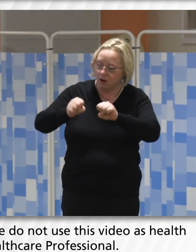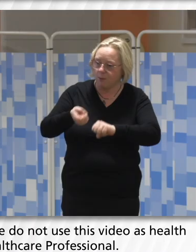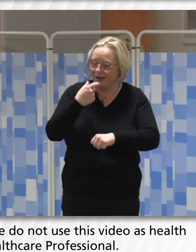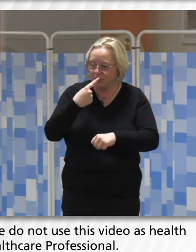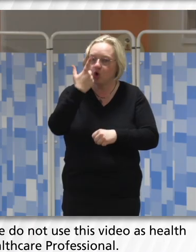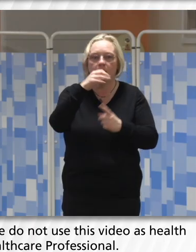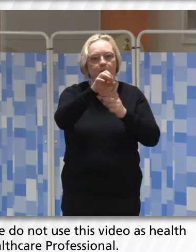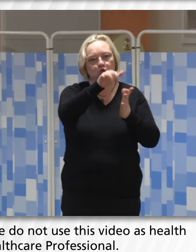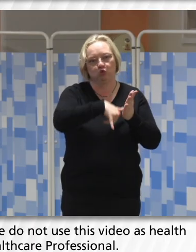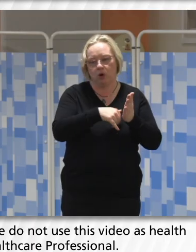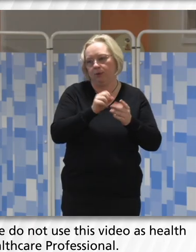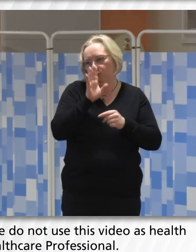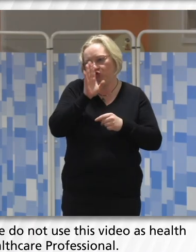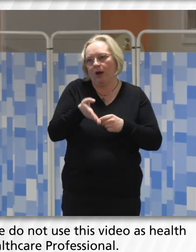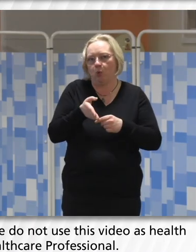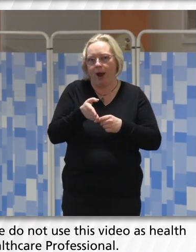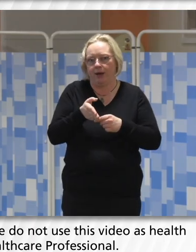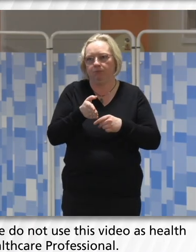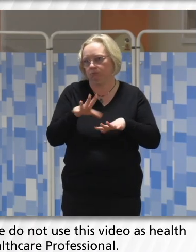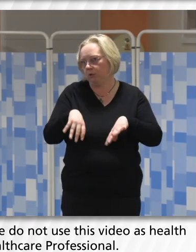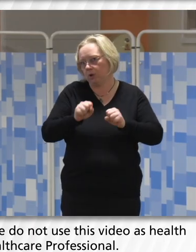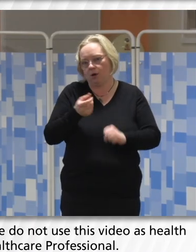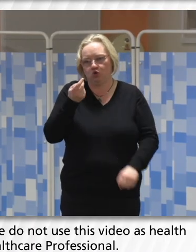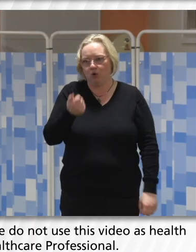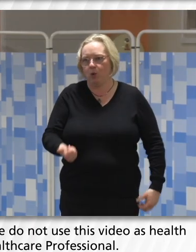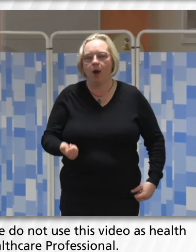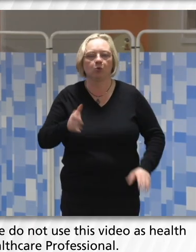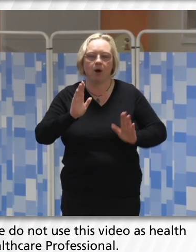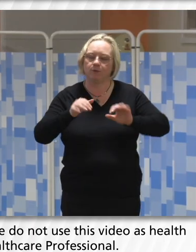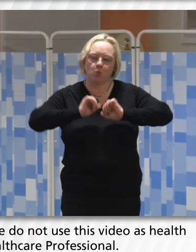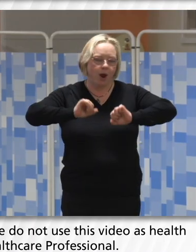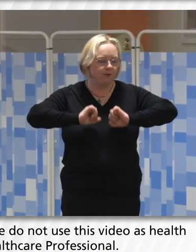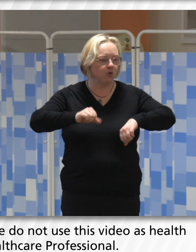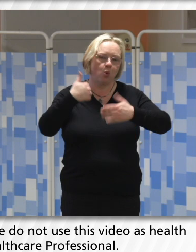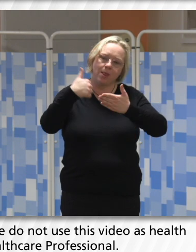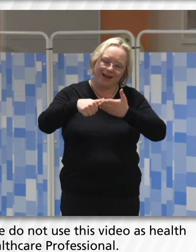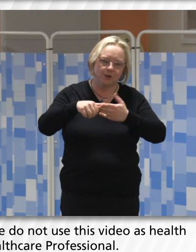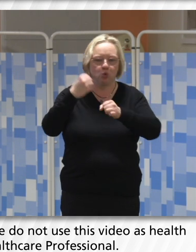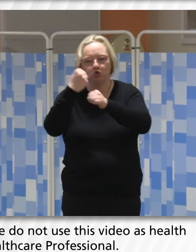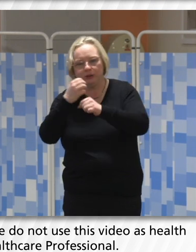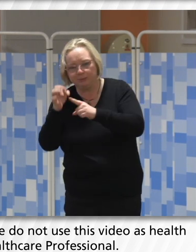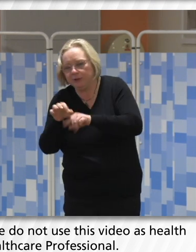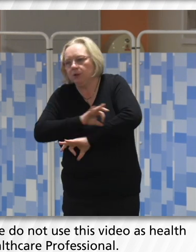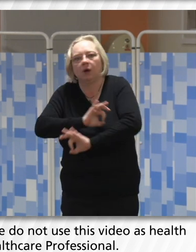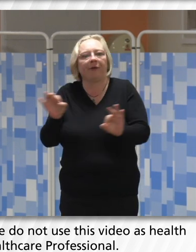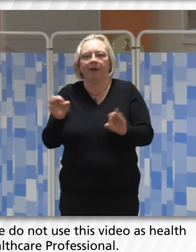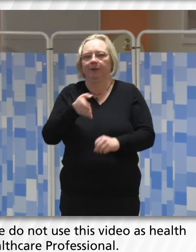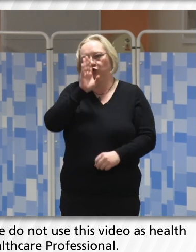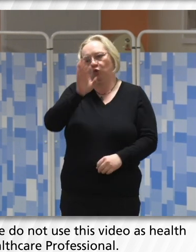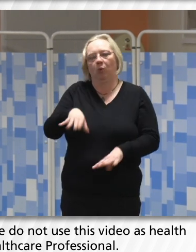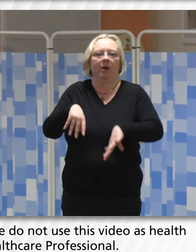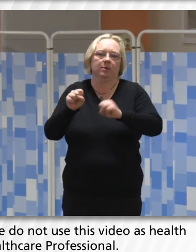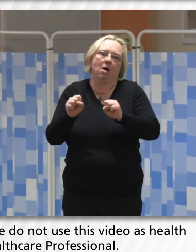prescribe medication for them to start immediately, so they're not having to wait for the letter or the GP to negotiate